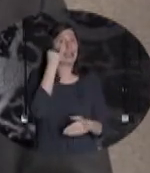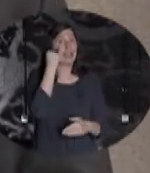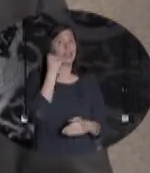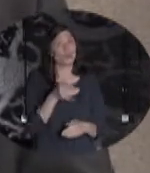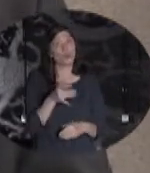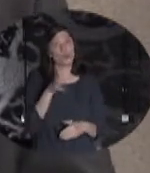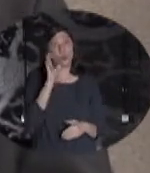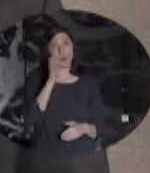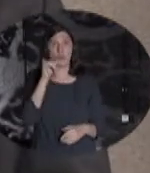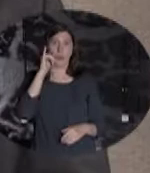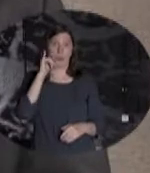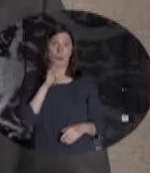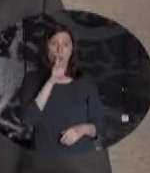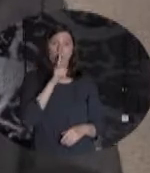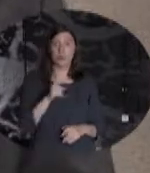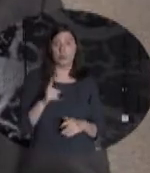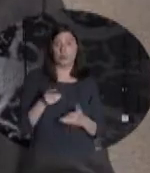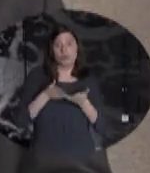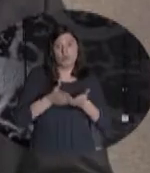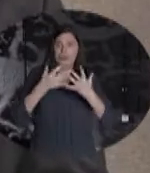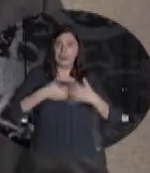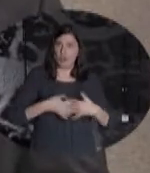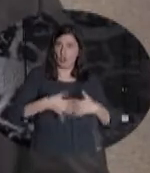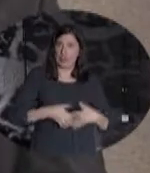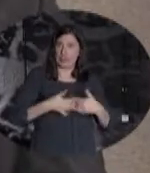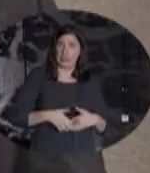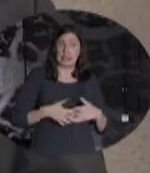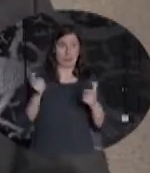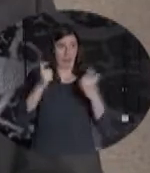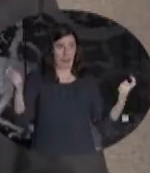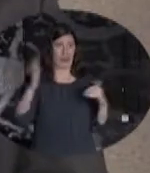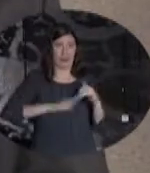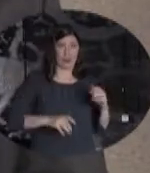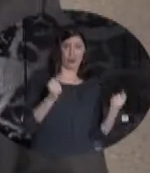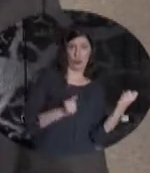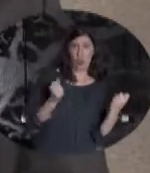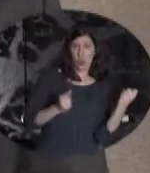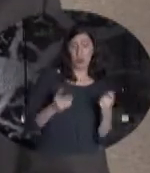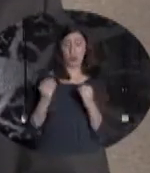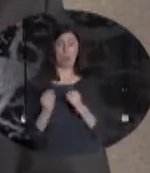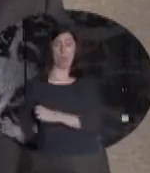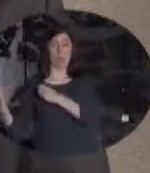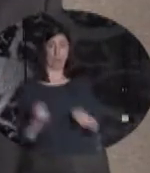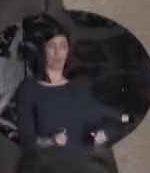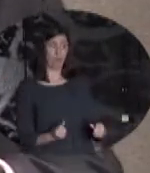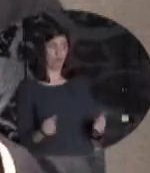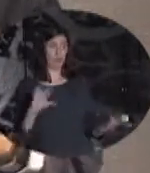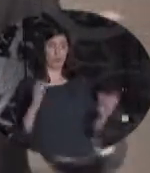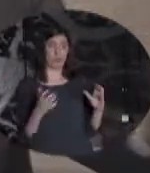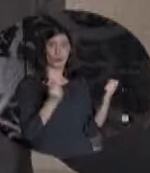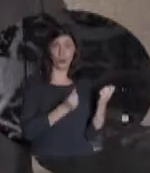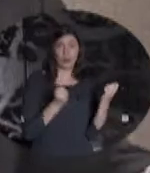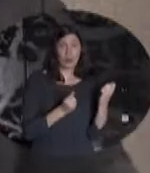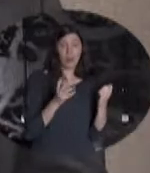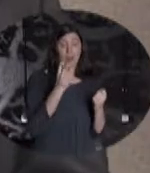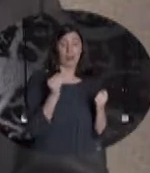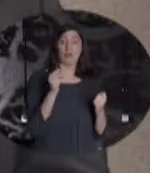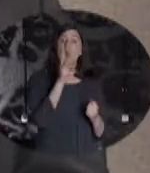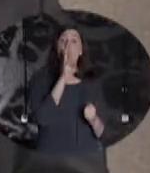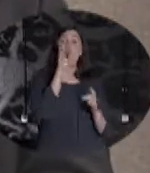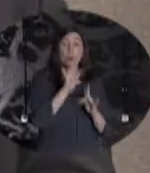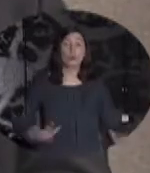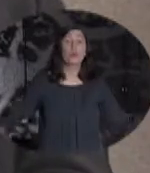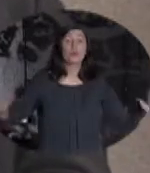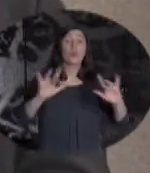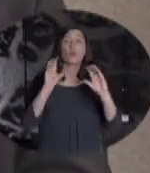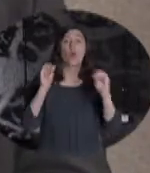It's a heavy piece of machinery, and it's sometimes bigger than a car and more powerful. And so on a wide open waterway where there's